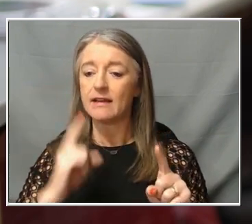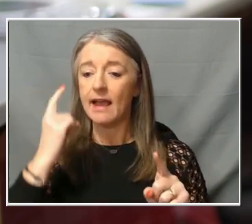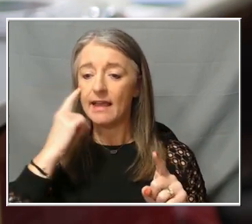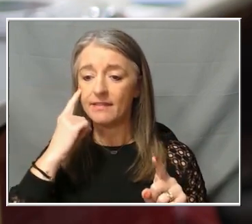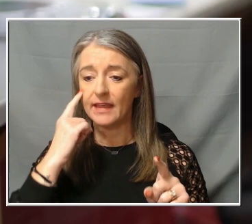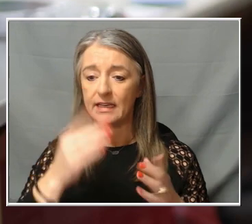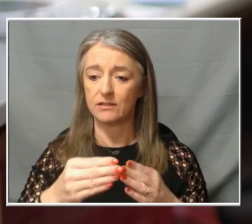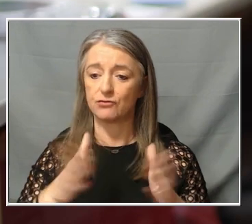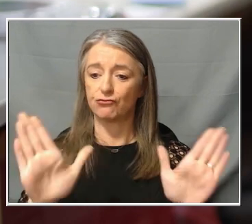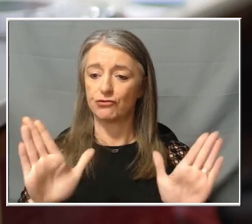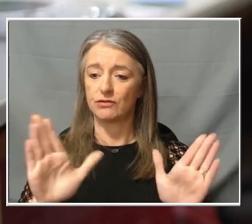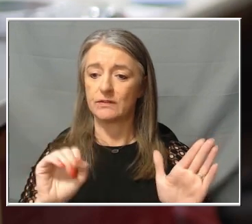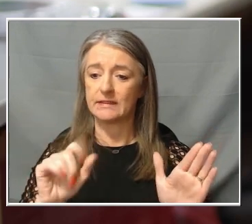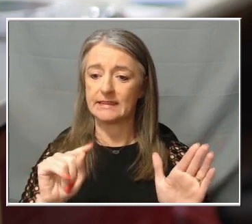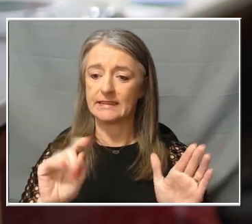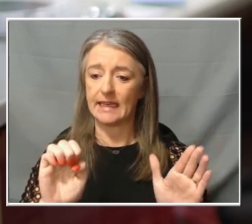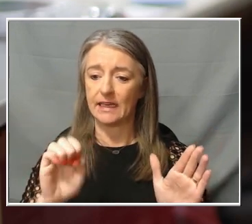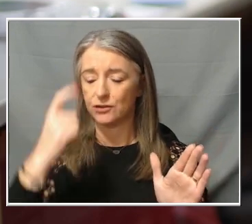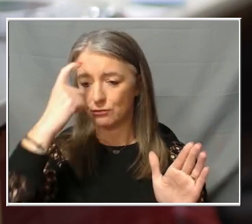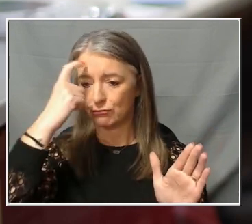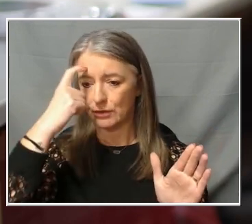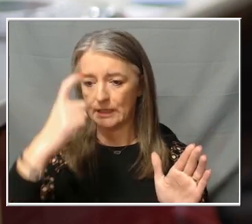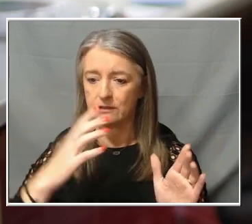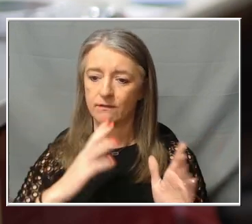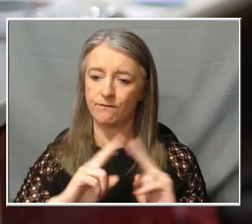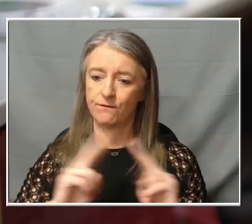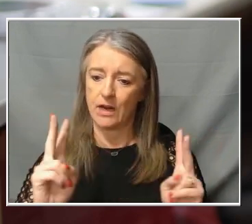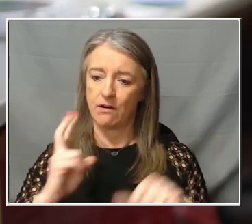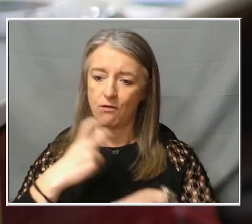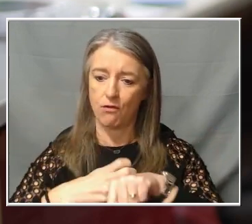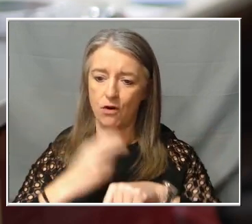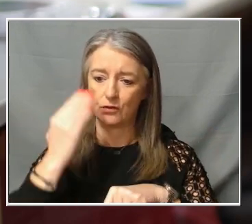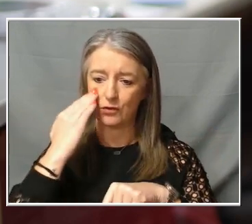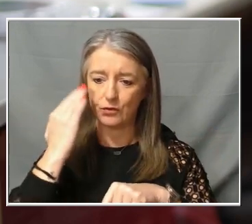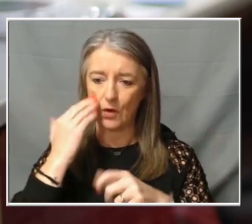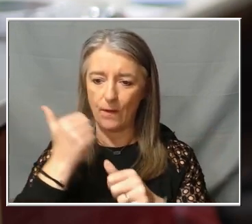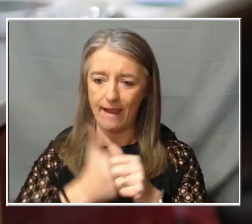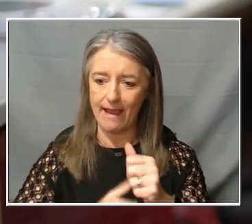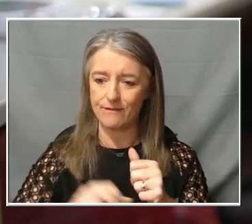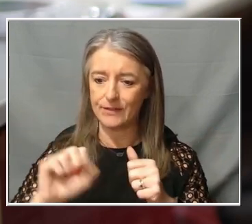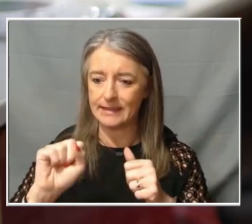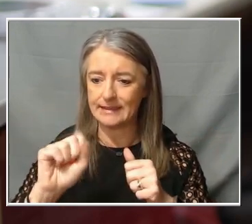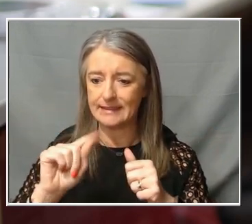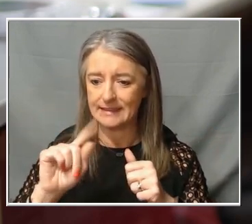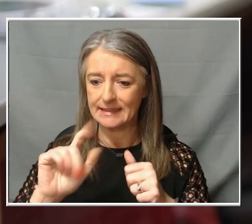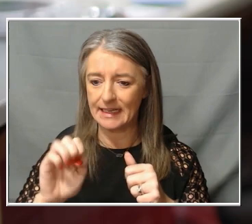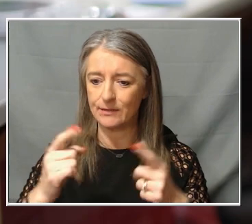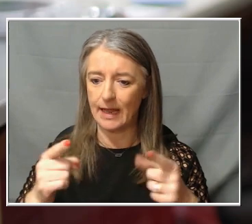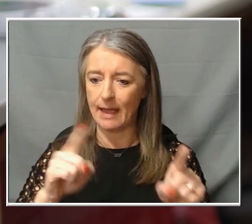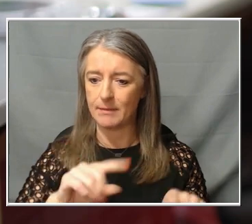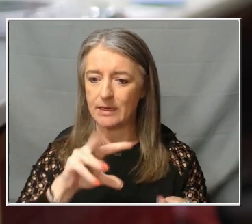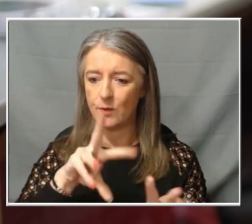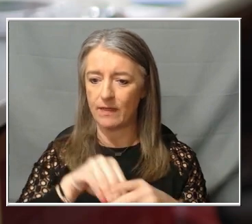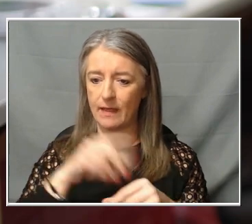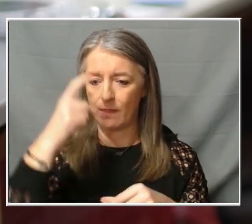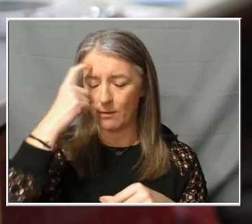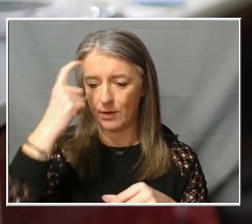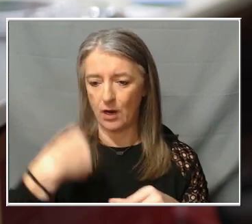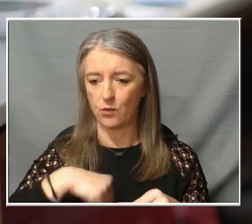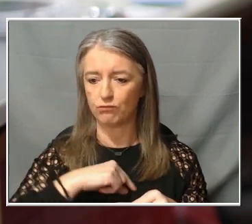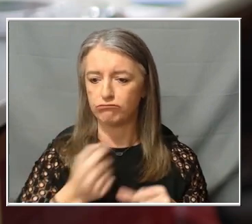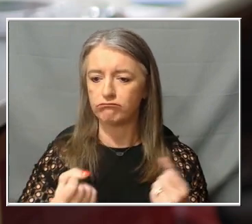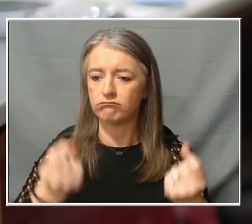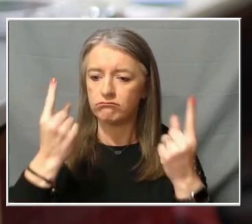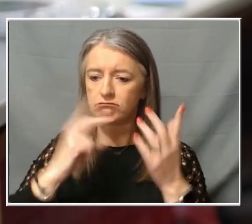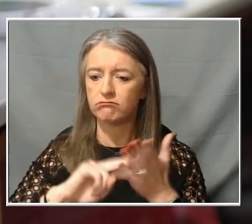general state of the brain, and it's very hard to know at this stage, what exactly going on inside the brain. But we understand what it means